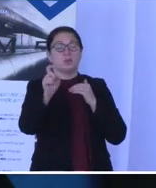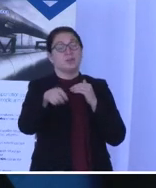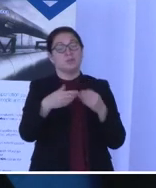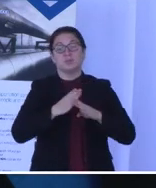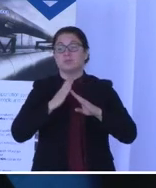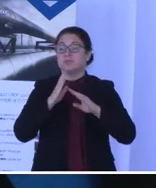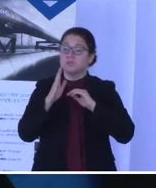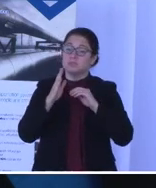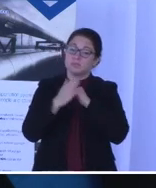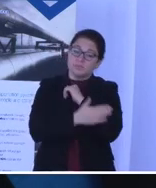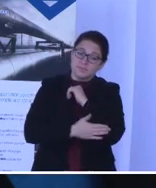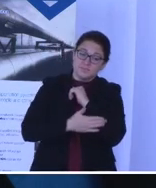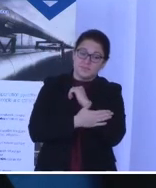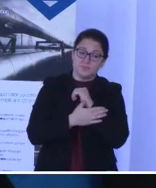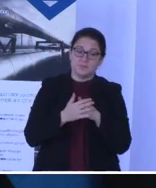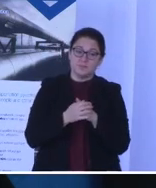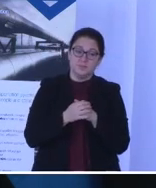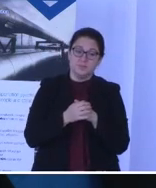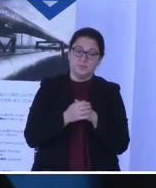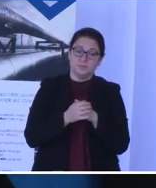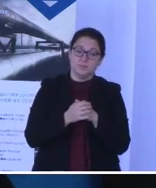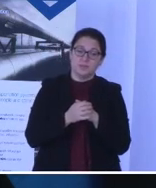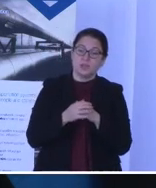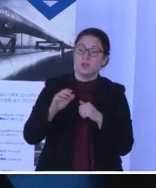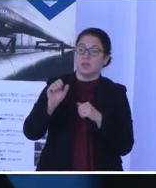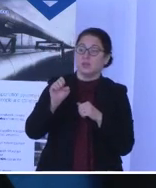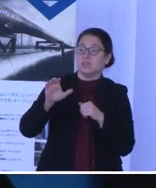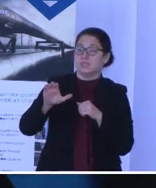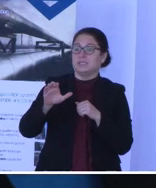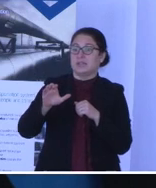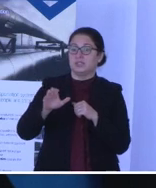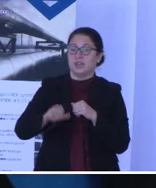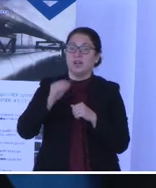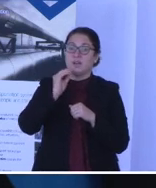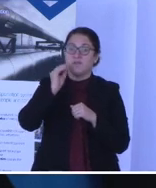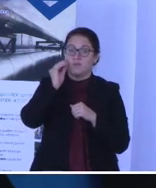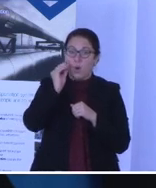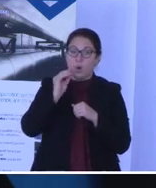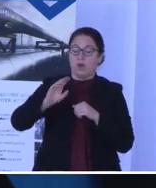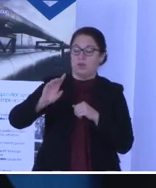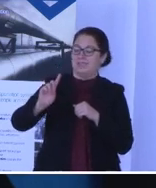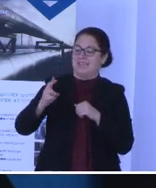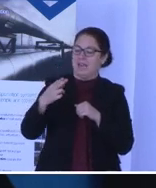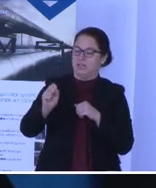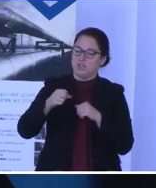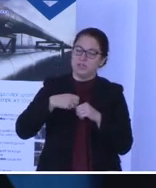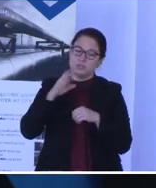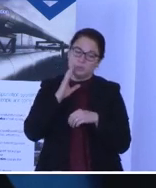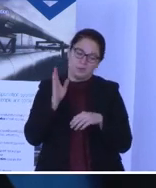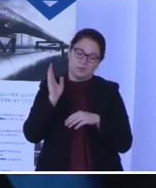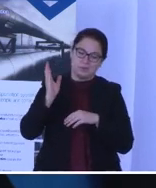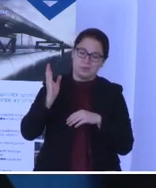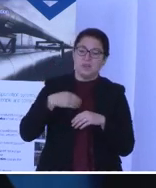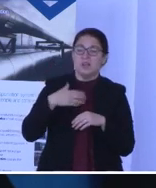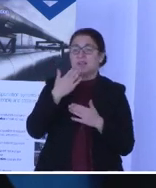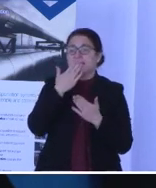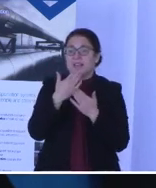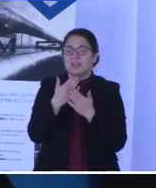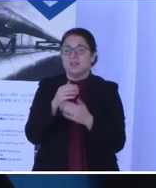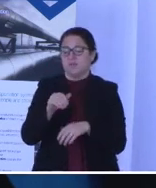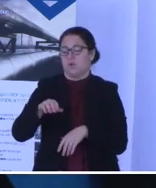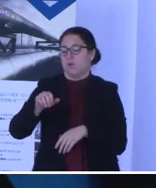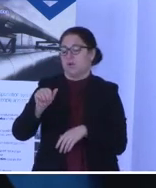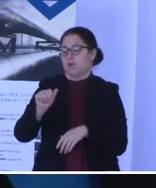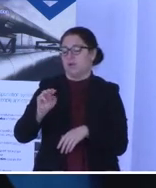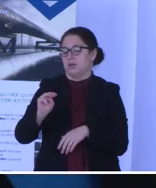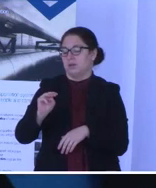in this mission is our Secretary of Homeland Security, Alejandro Mayorkas. We are so fortunate that he is with us today. I had